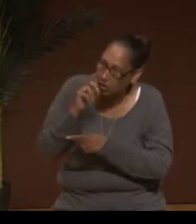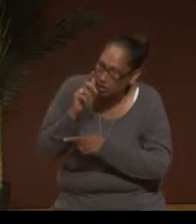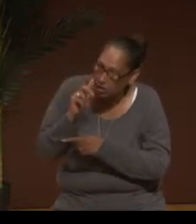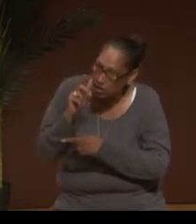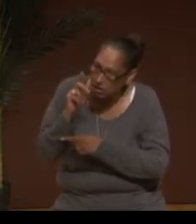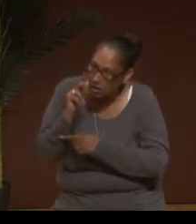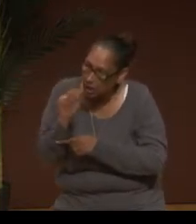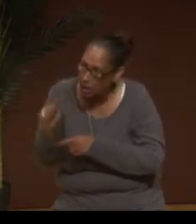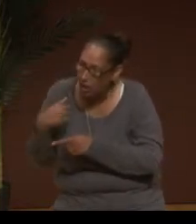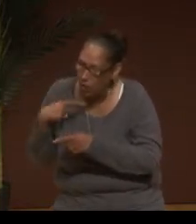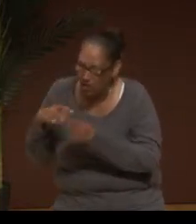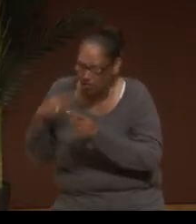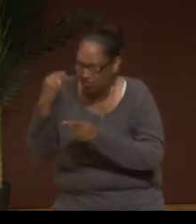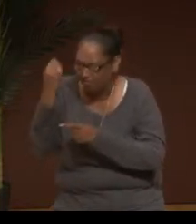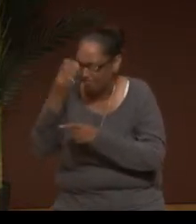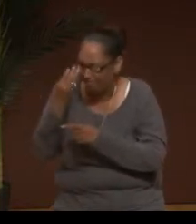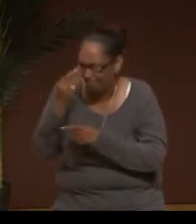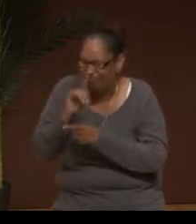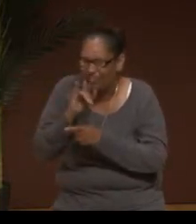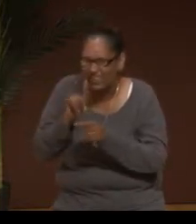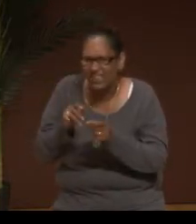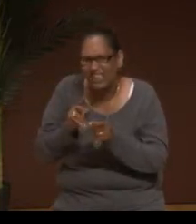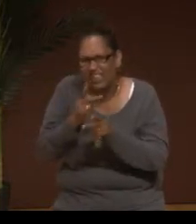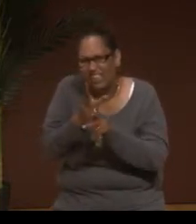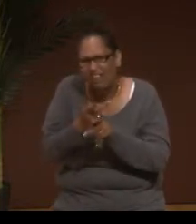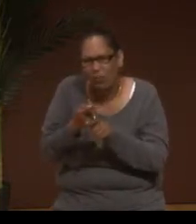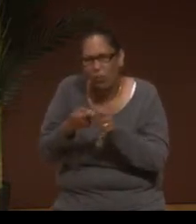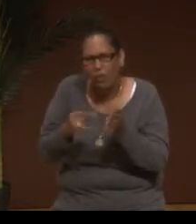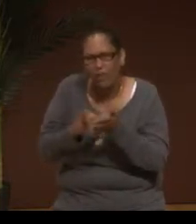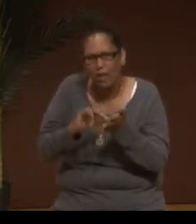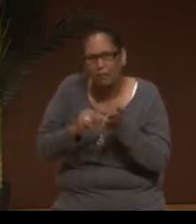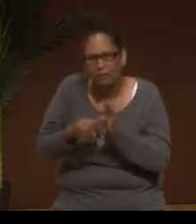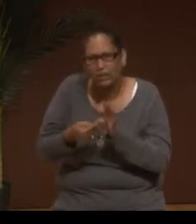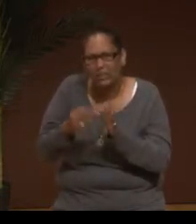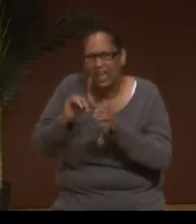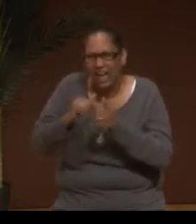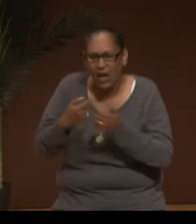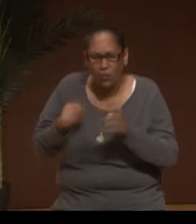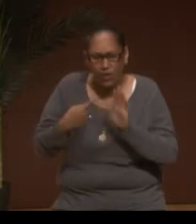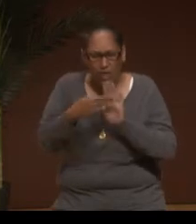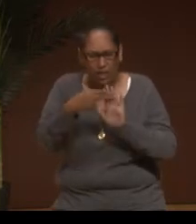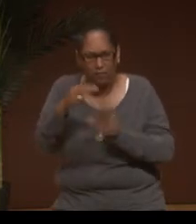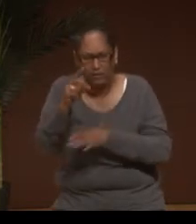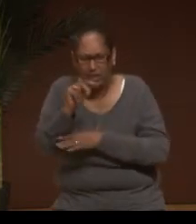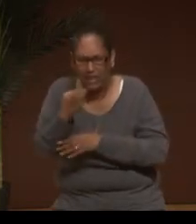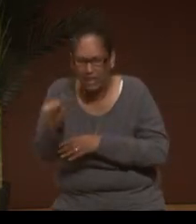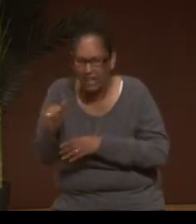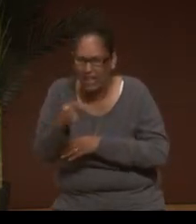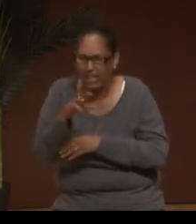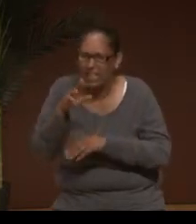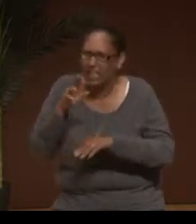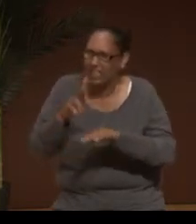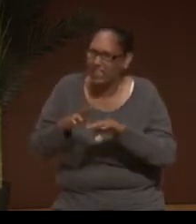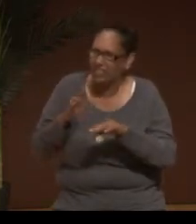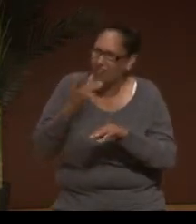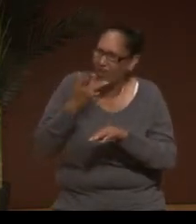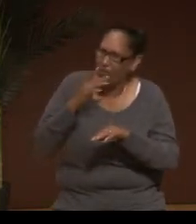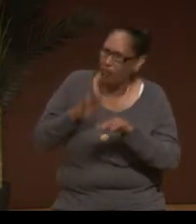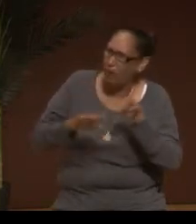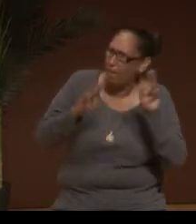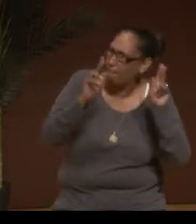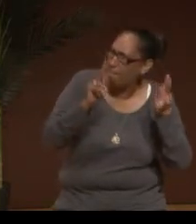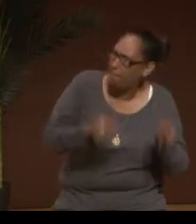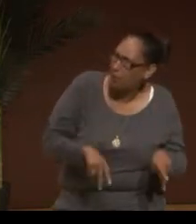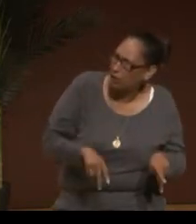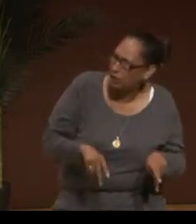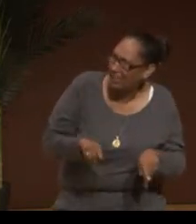need to think really carefully about what that means and how we come to label DNA rather than a person as